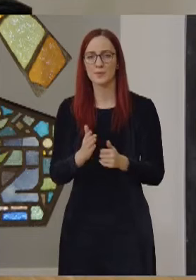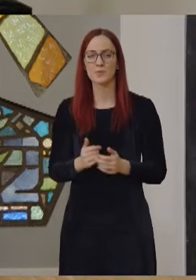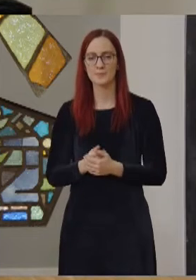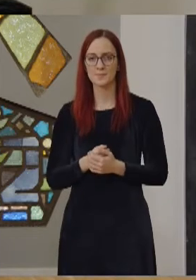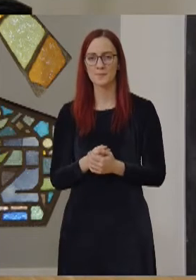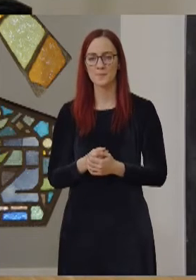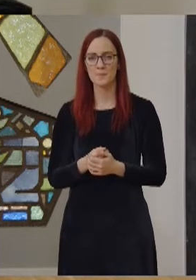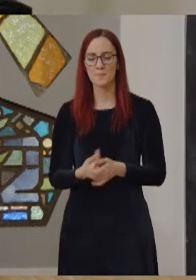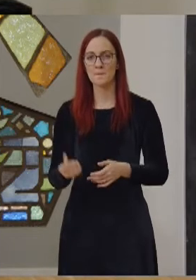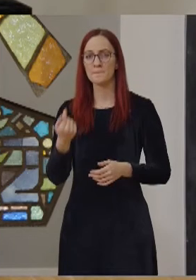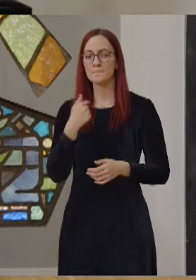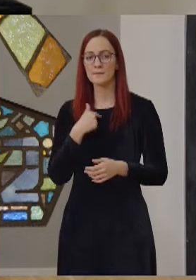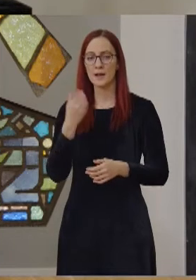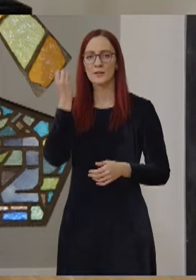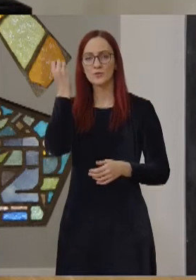conformity review every year?